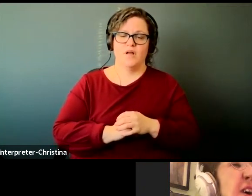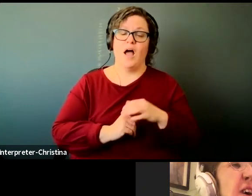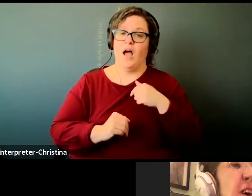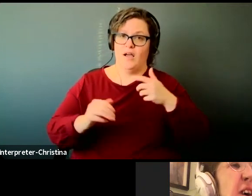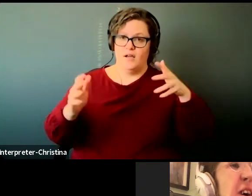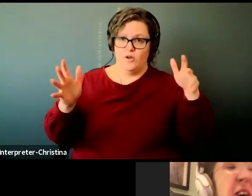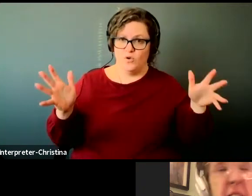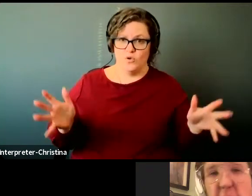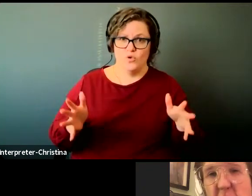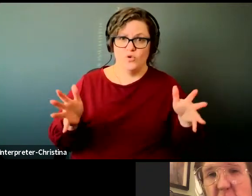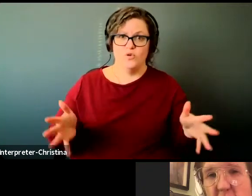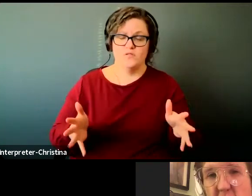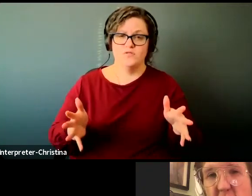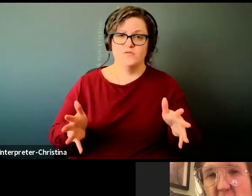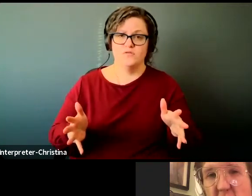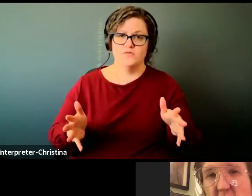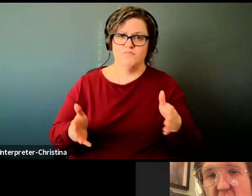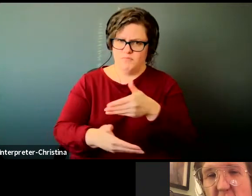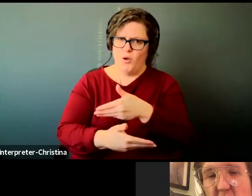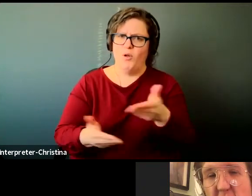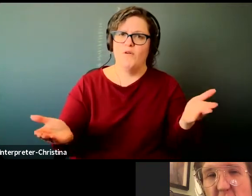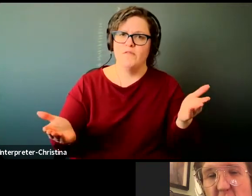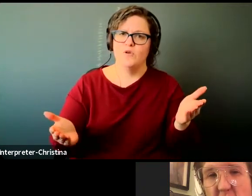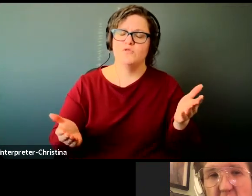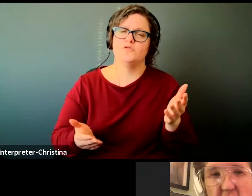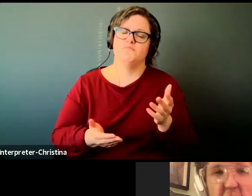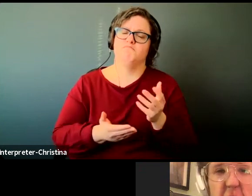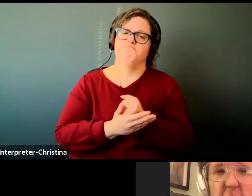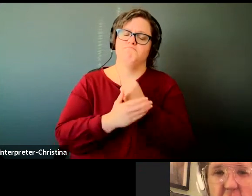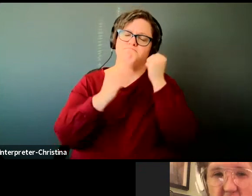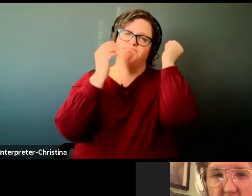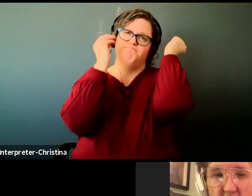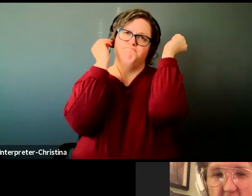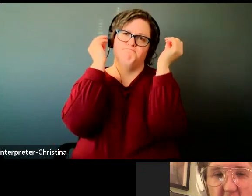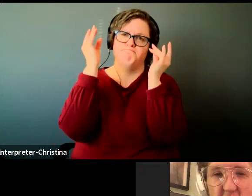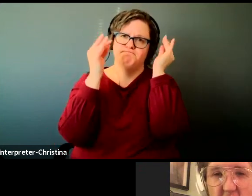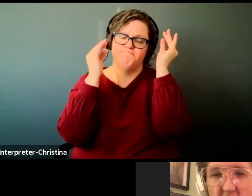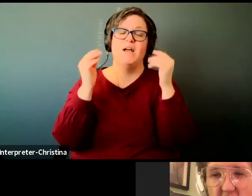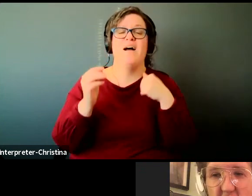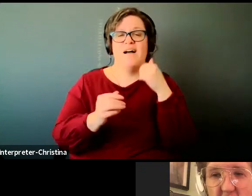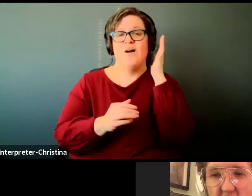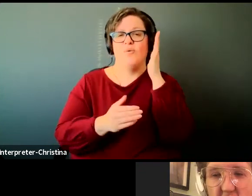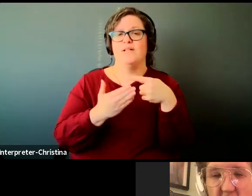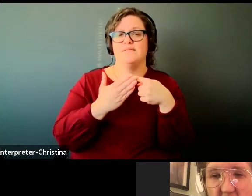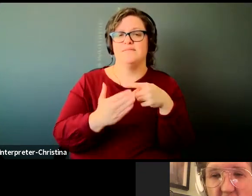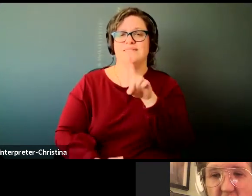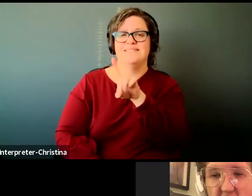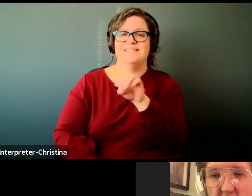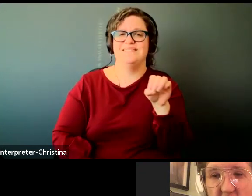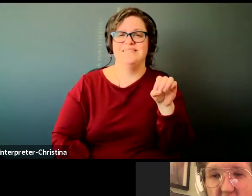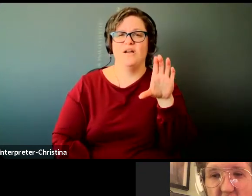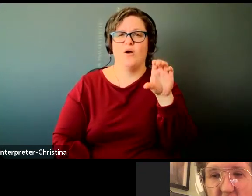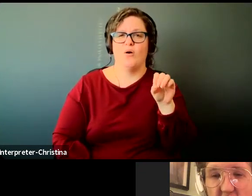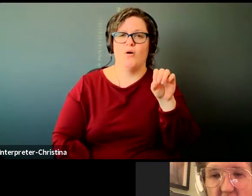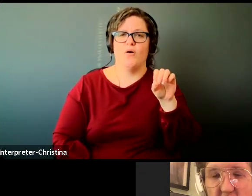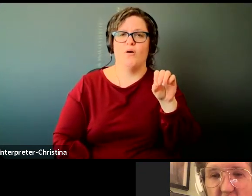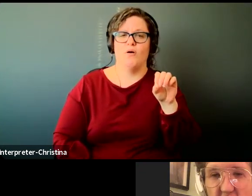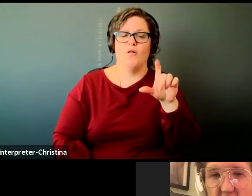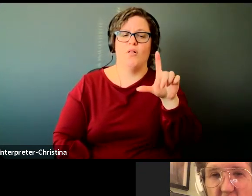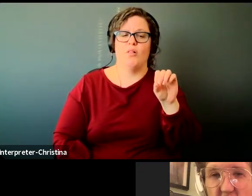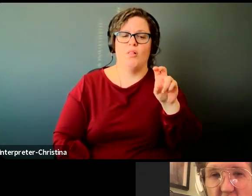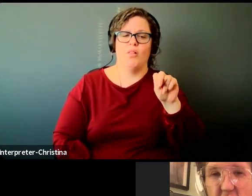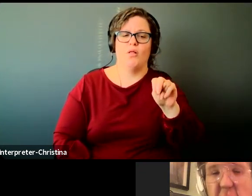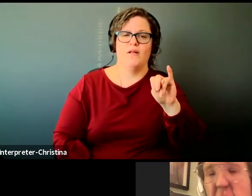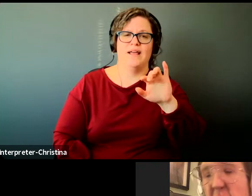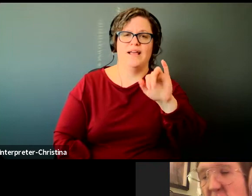every single one of us to think through those questions of, I'm going to be talking about decolonization a lot, mostly within a Mauritian context,